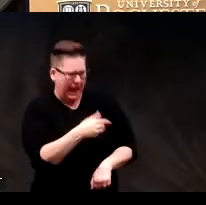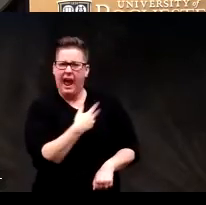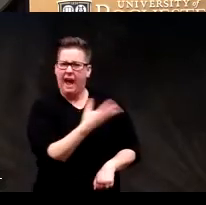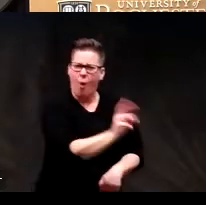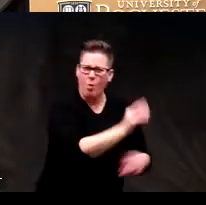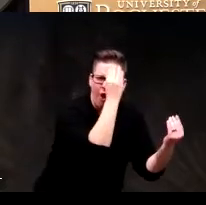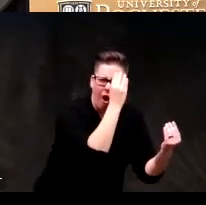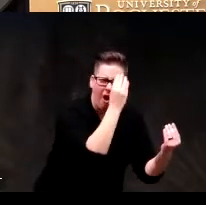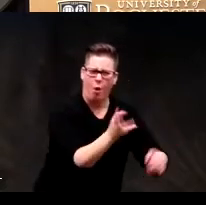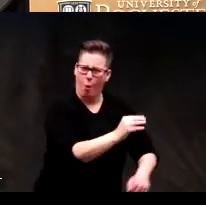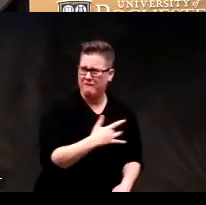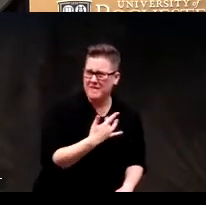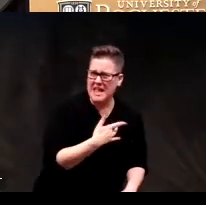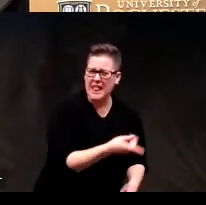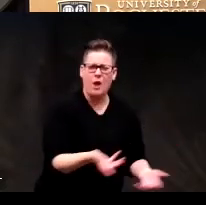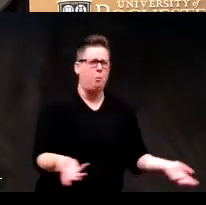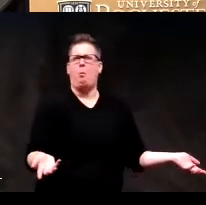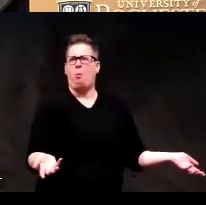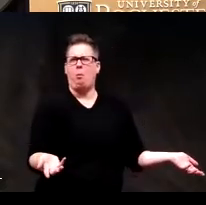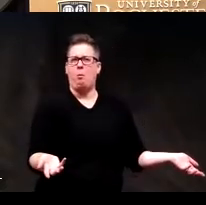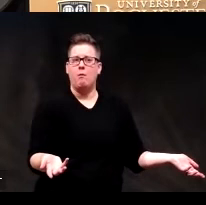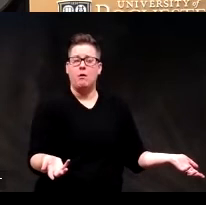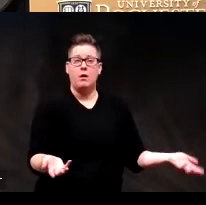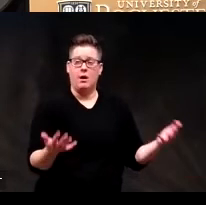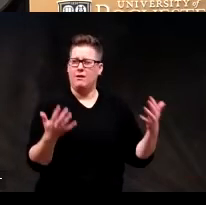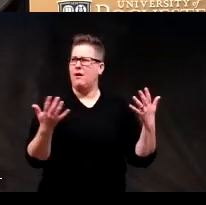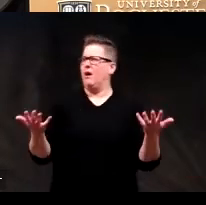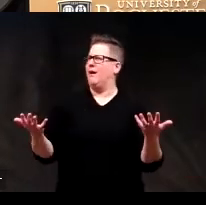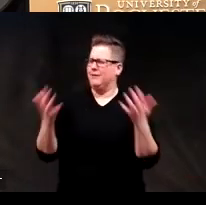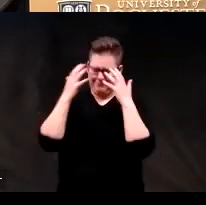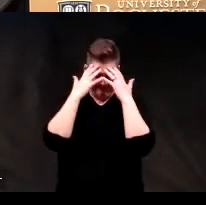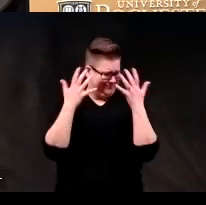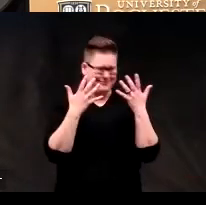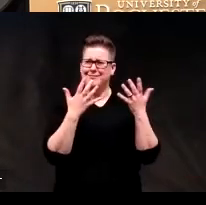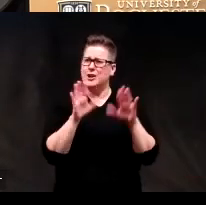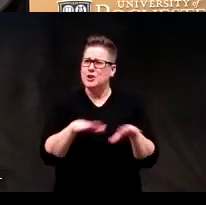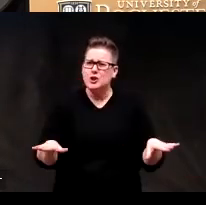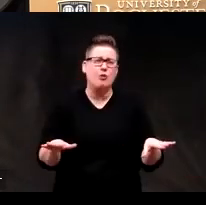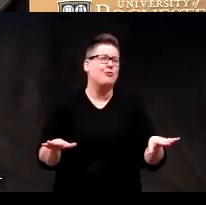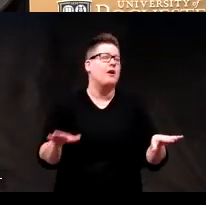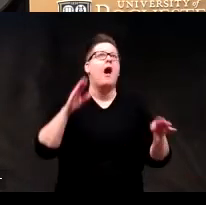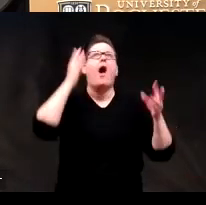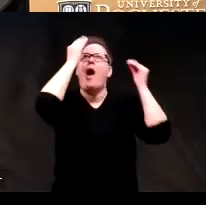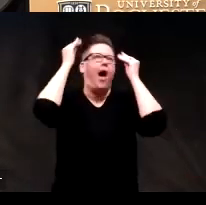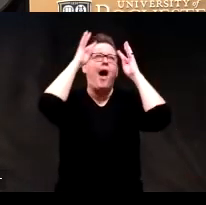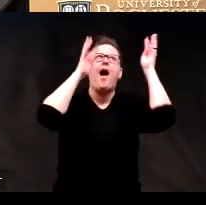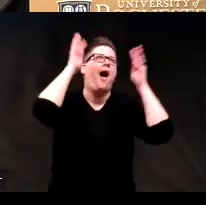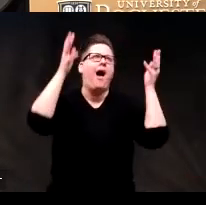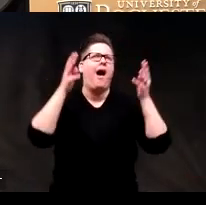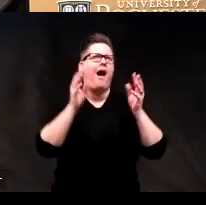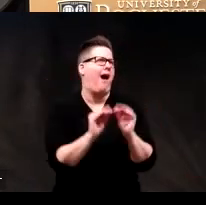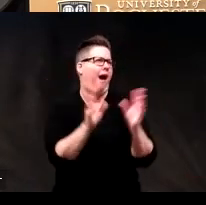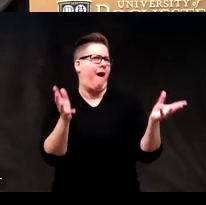and wishes and feelings, which is mind-blowing to me because children are very imaginative, and that's one